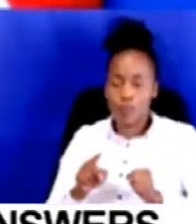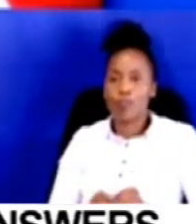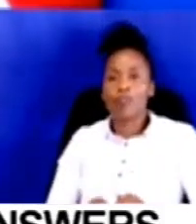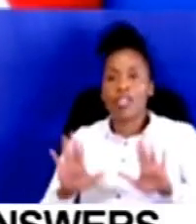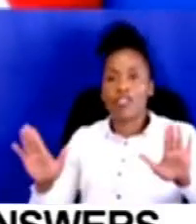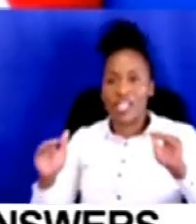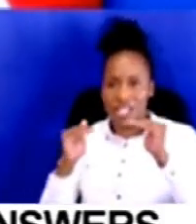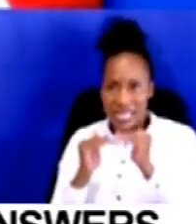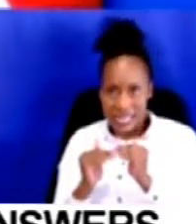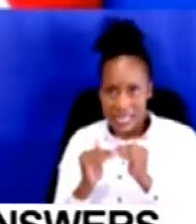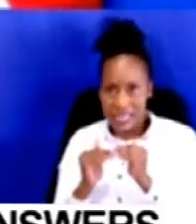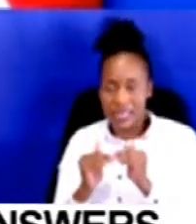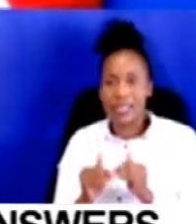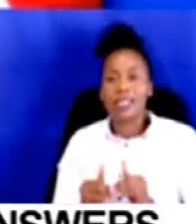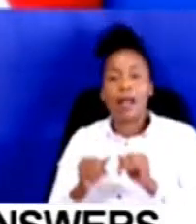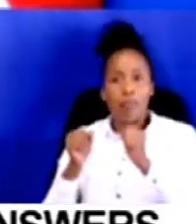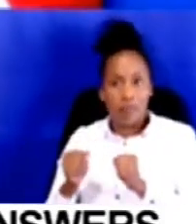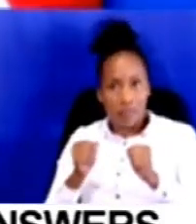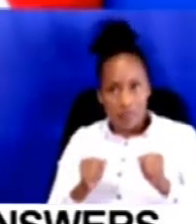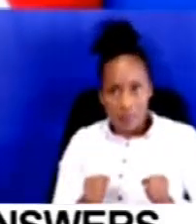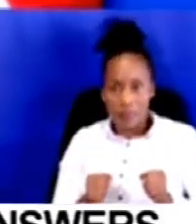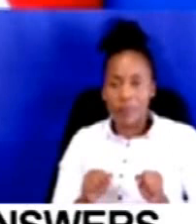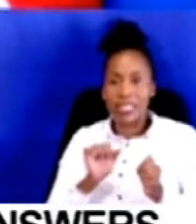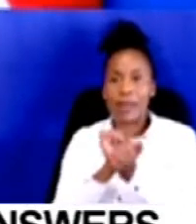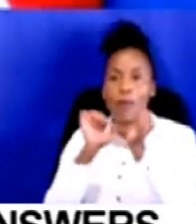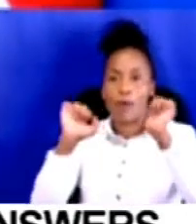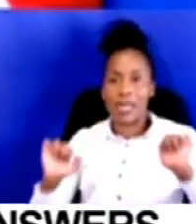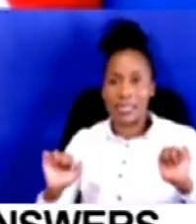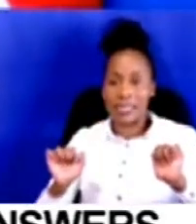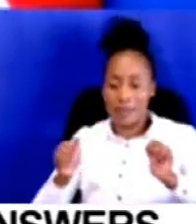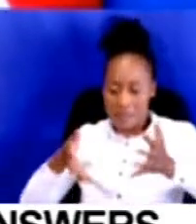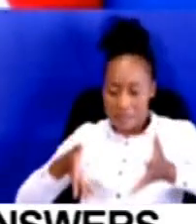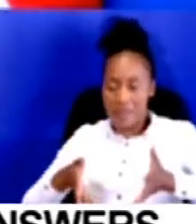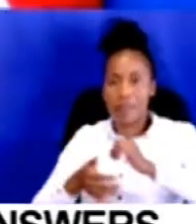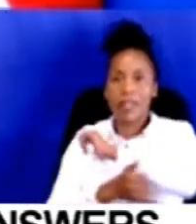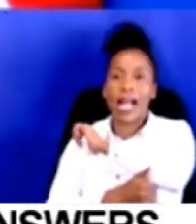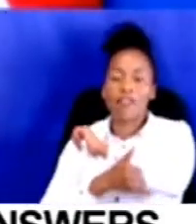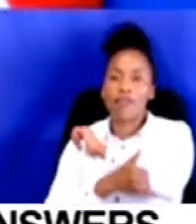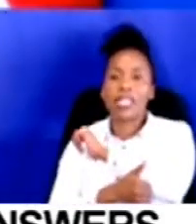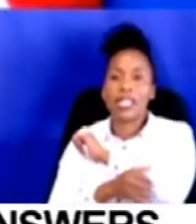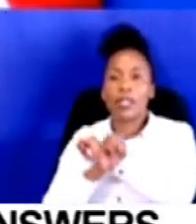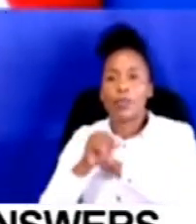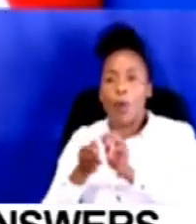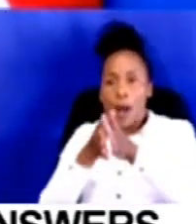and democracy in this country. So my appeal